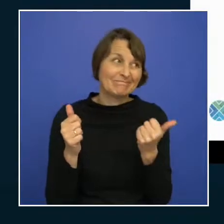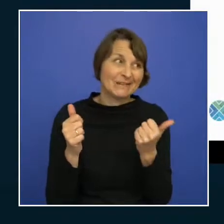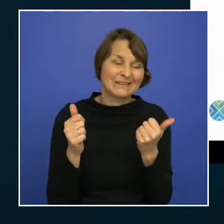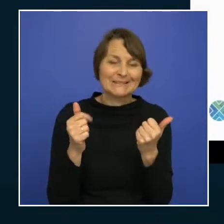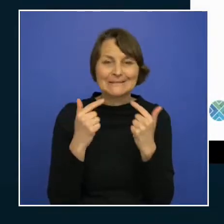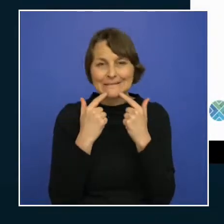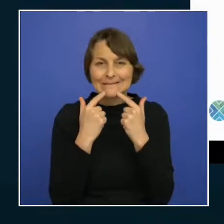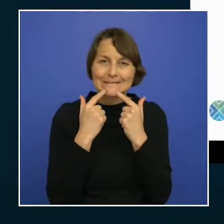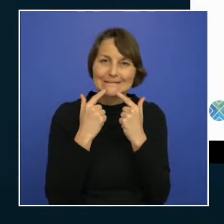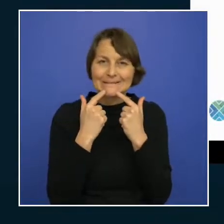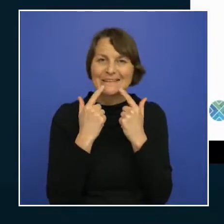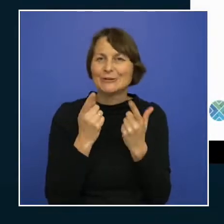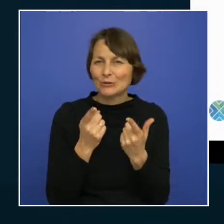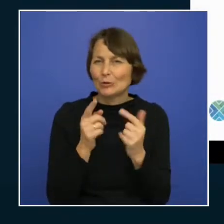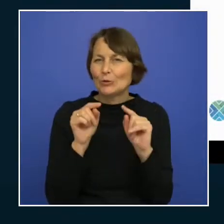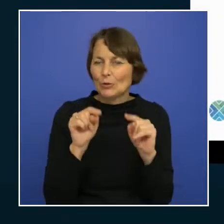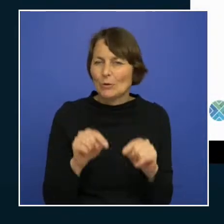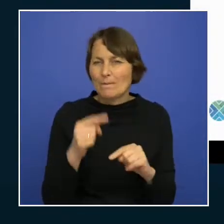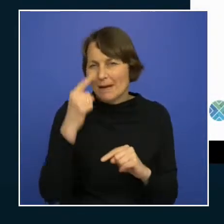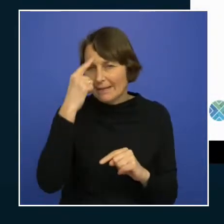to,